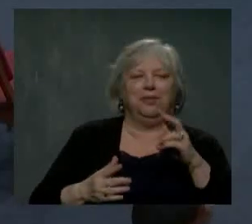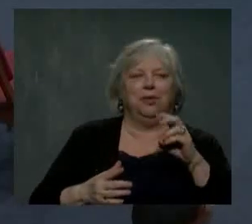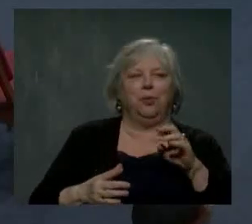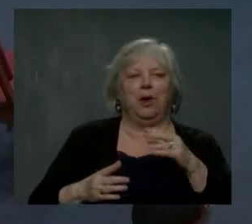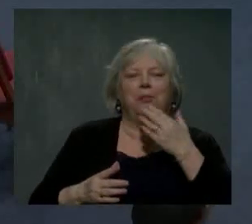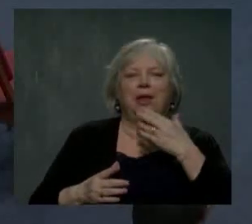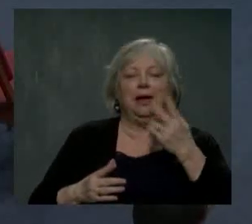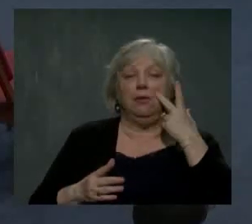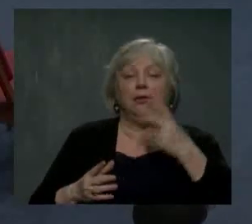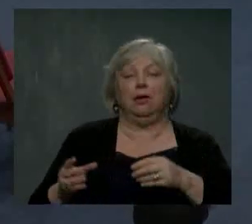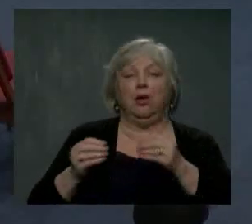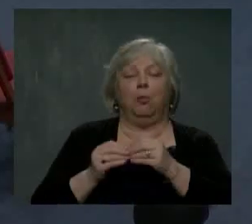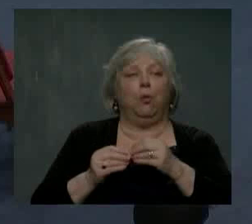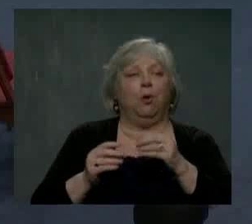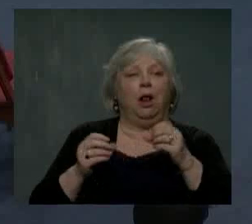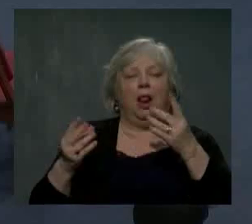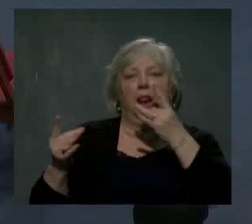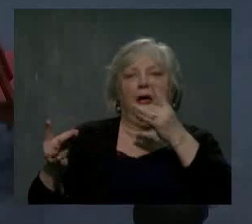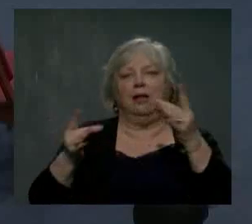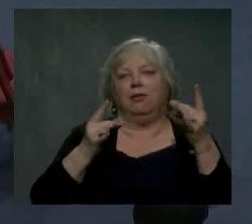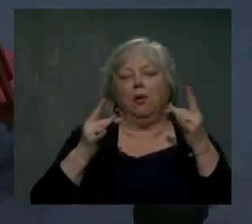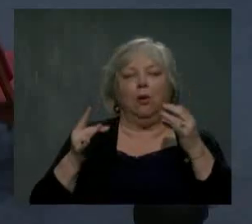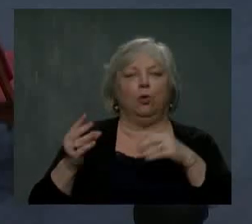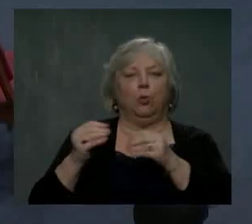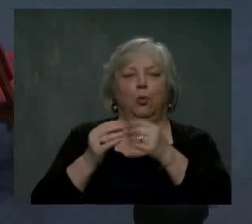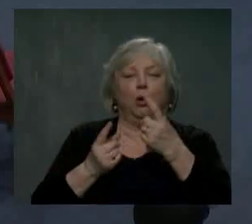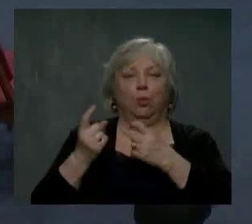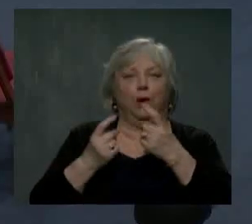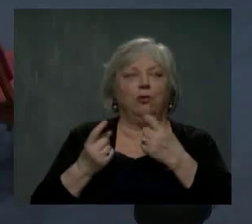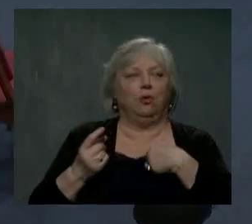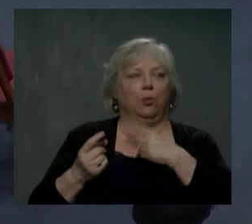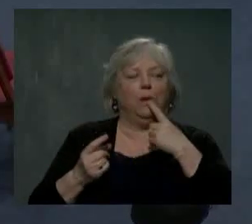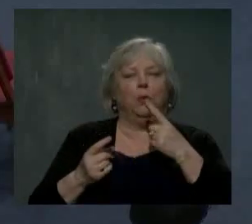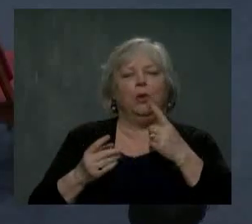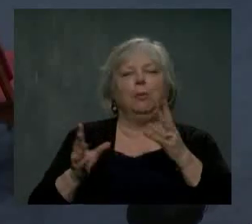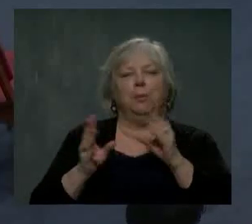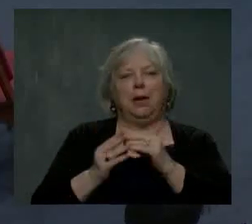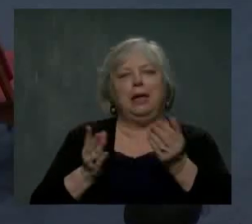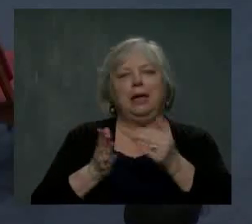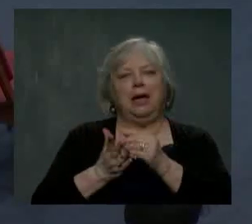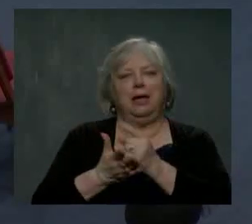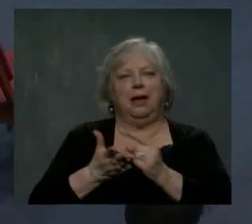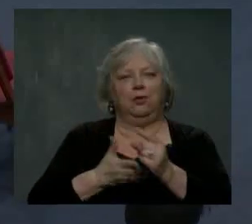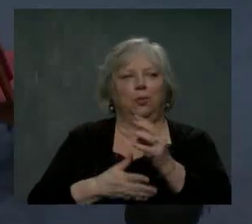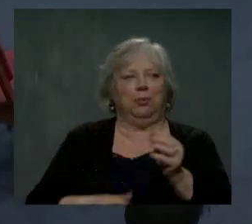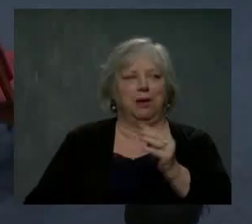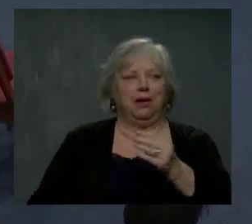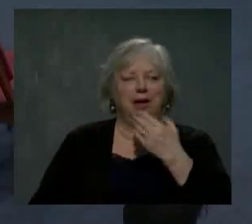Seeing no other lights on or any other questions, we will come back next Monday. Thank you.